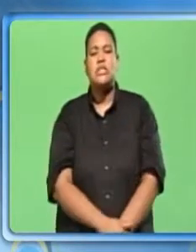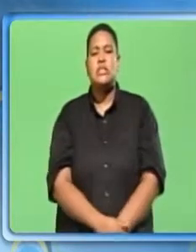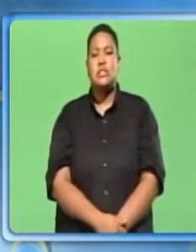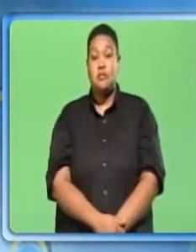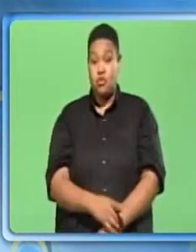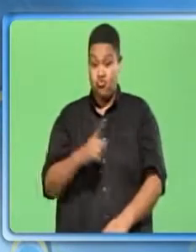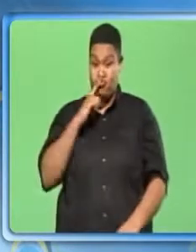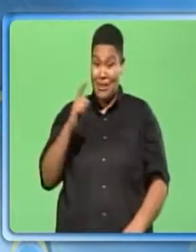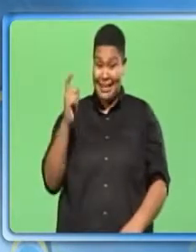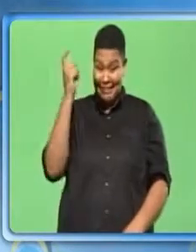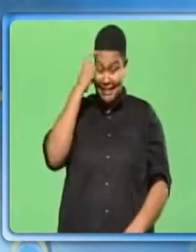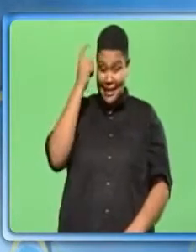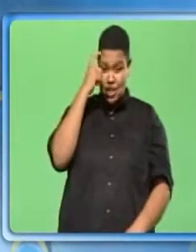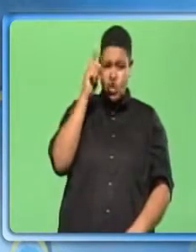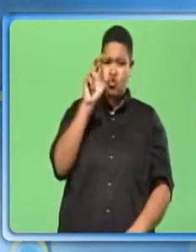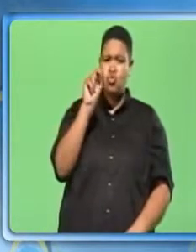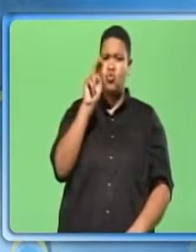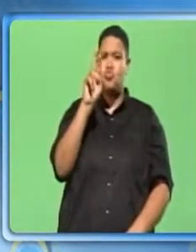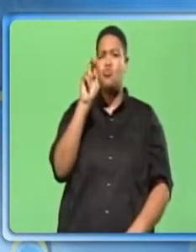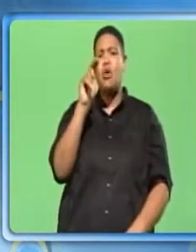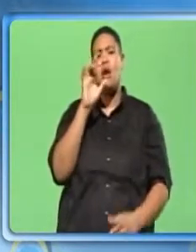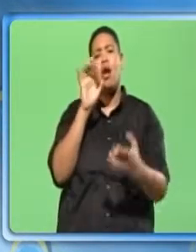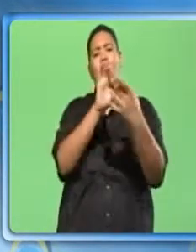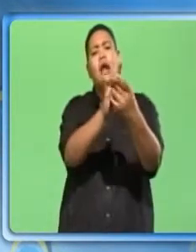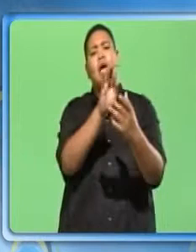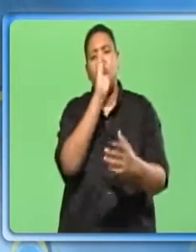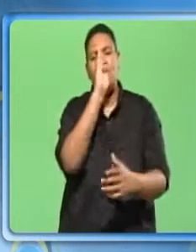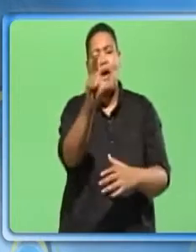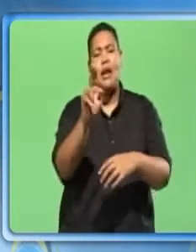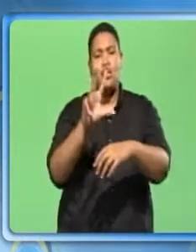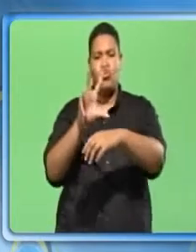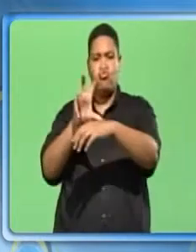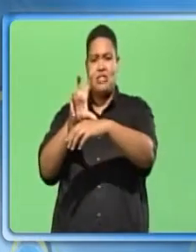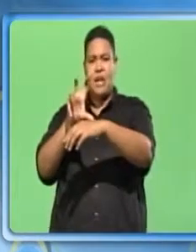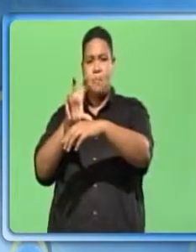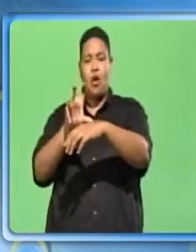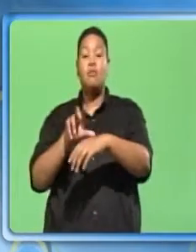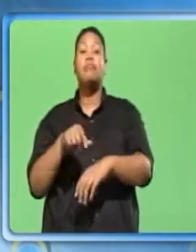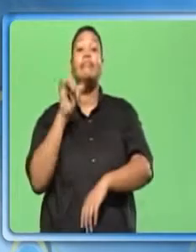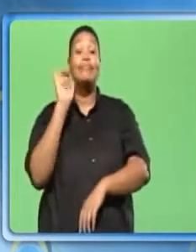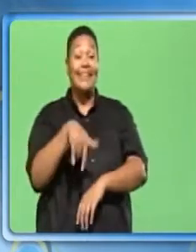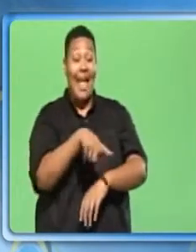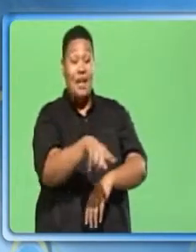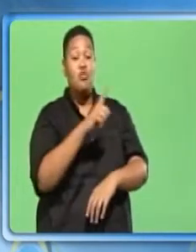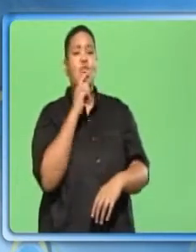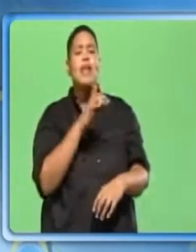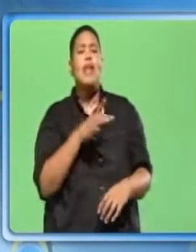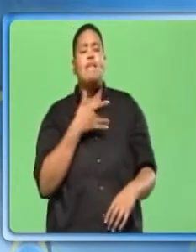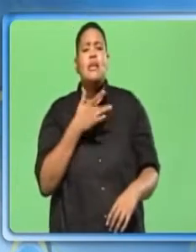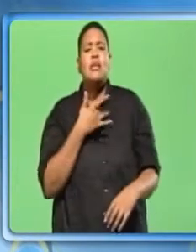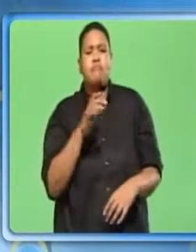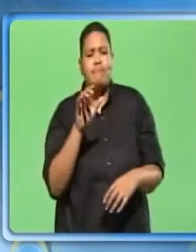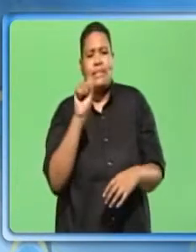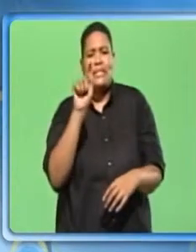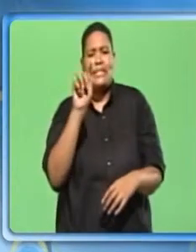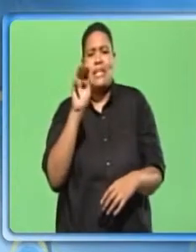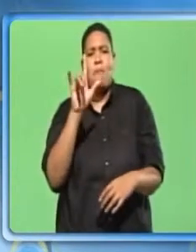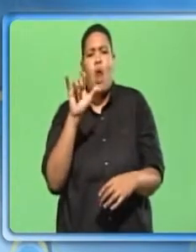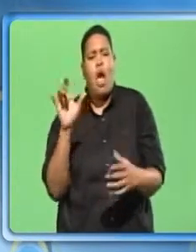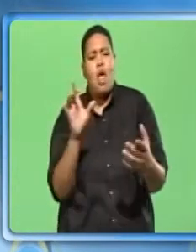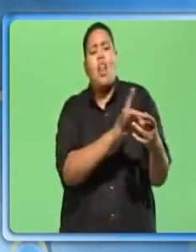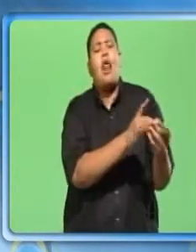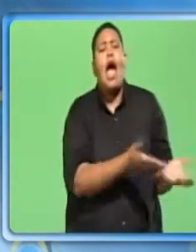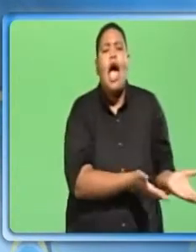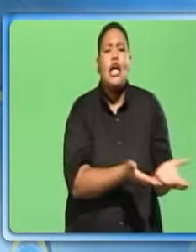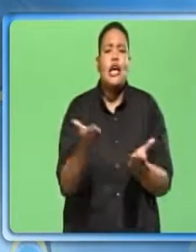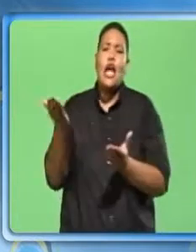The sensory neuron connects directly to the receptor. Sensory neurons detect stimuli and carry signals to